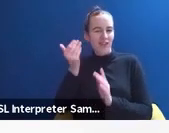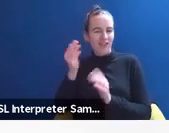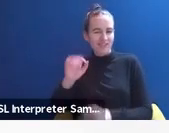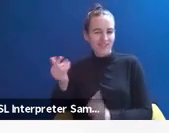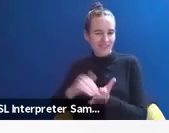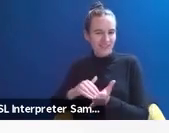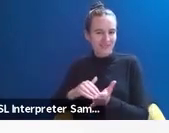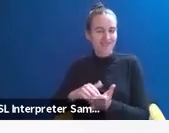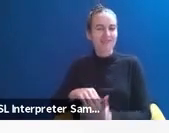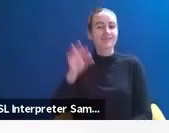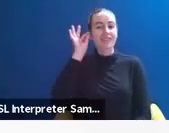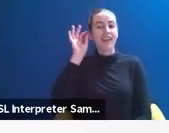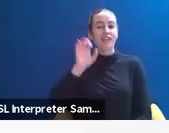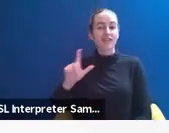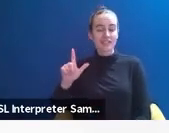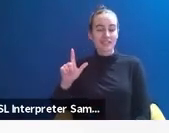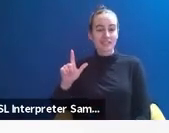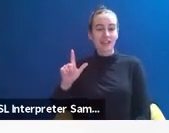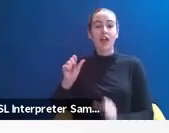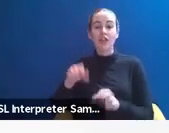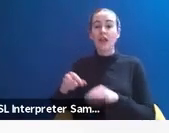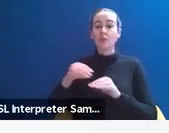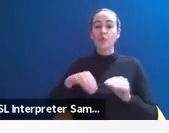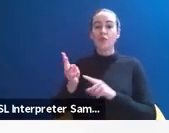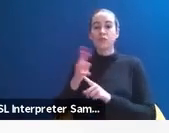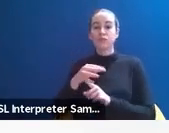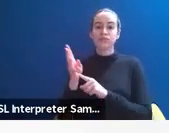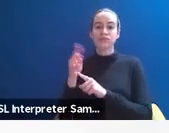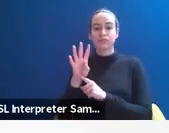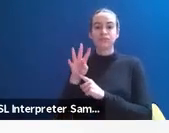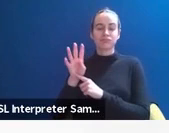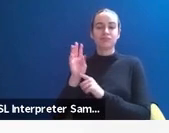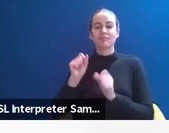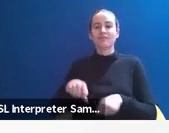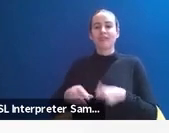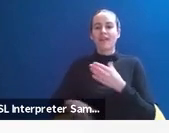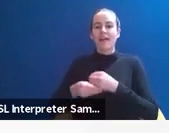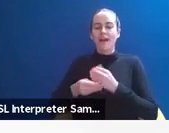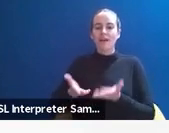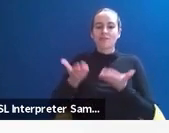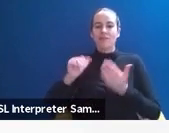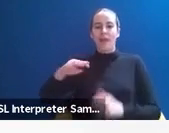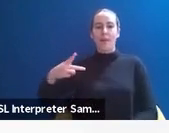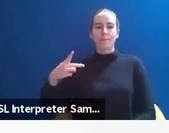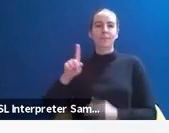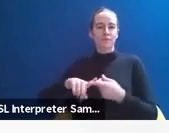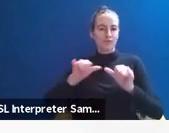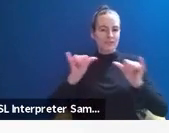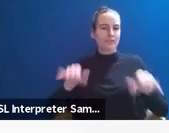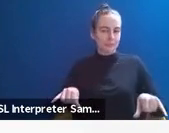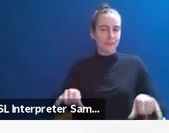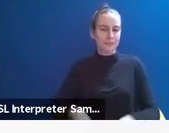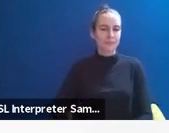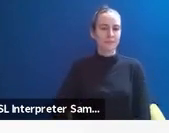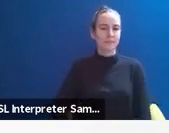These outer hair cells have motility, meaning that they can move up and down and add amplification to the system. And by doing so, they then